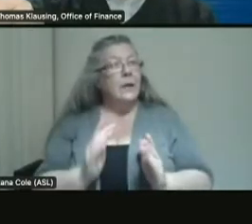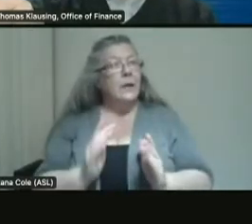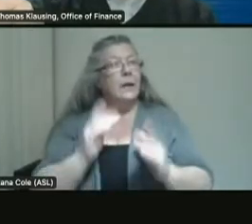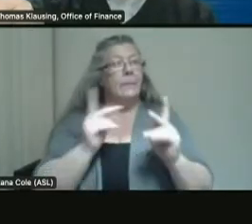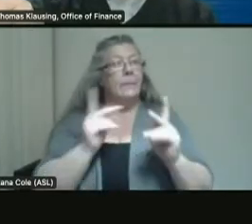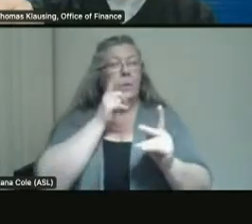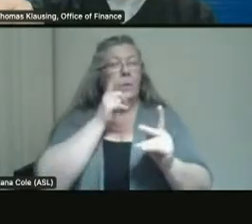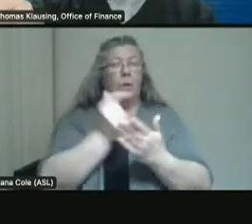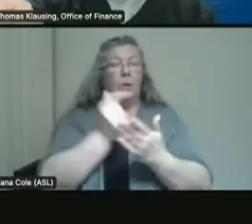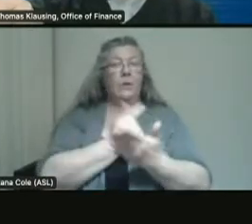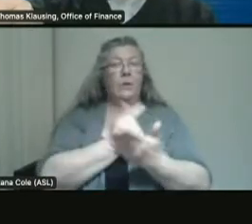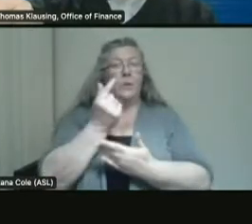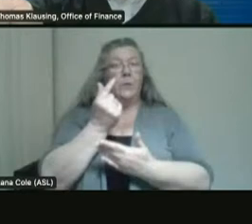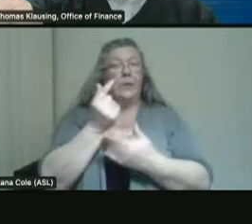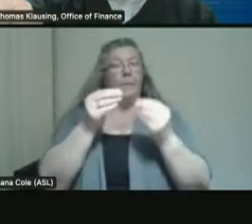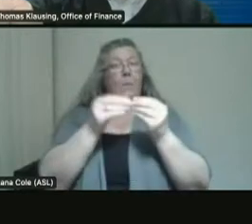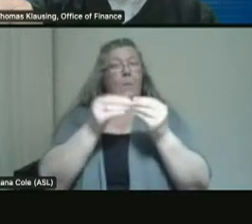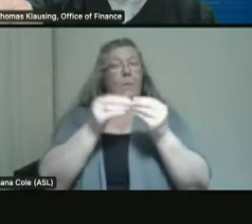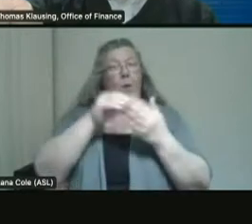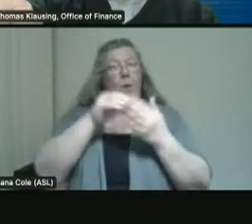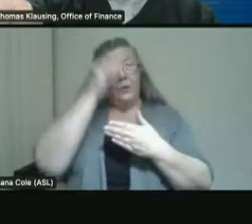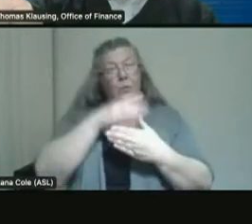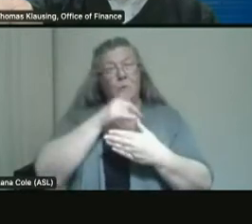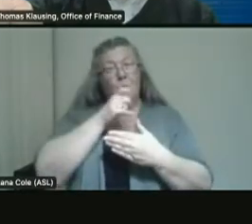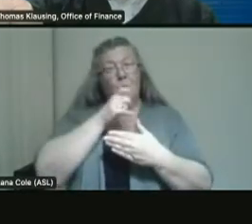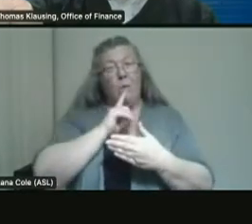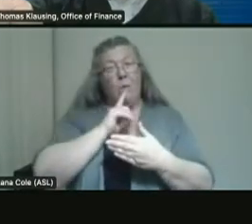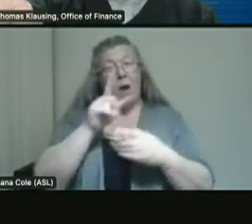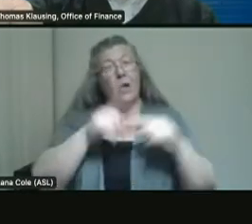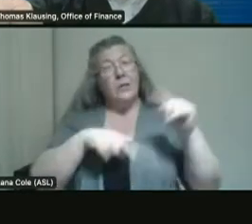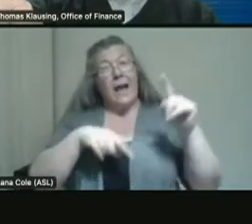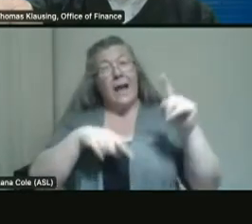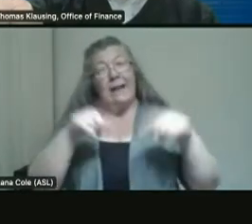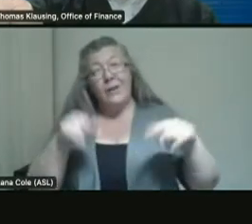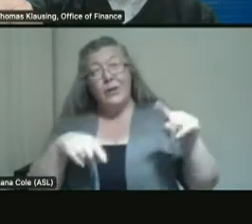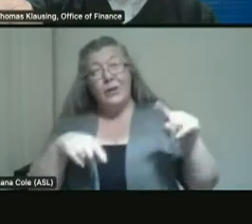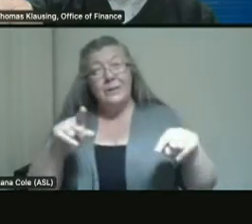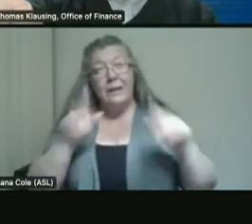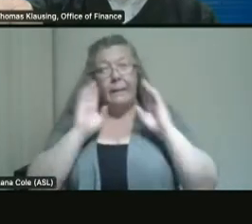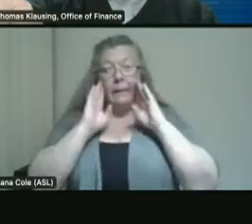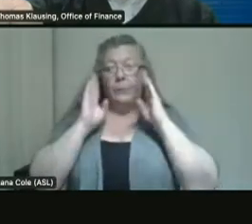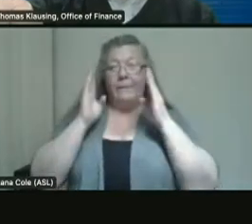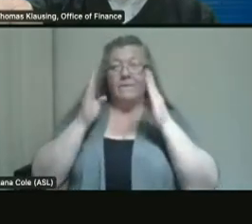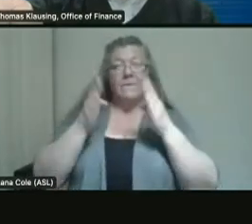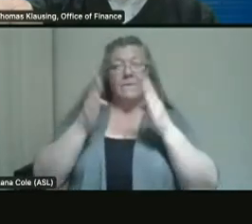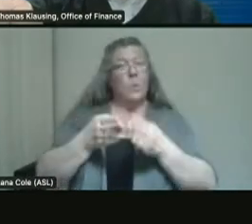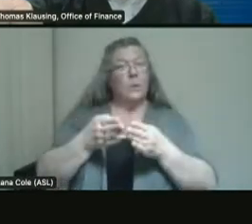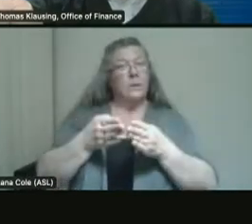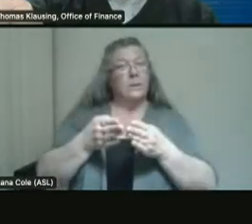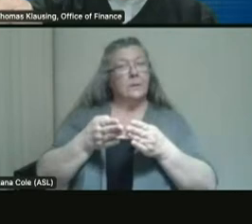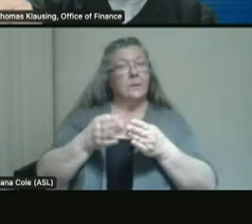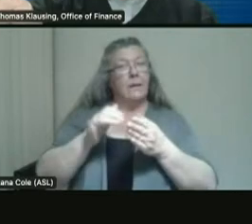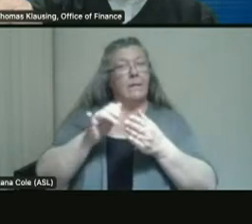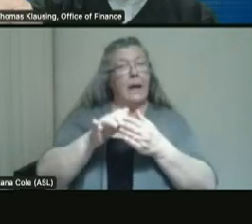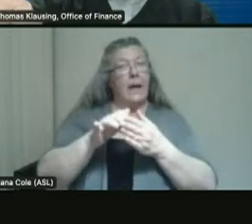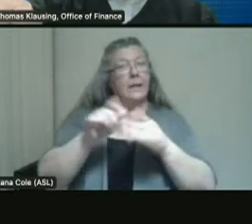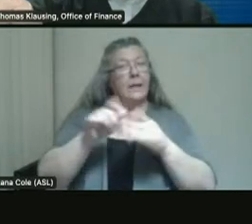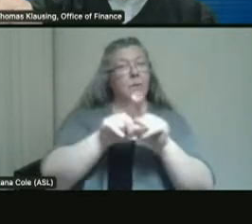students who are diverse, and we focus in that as well. We're also looking